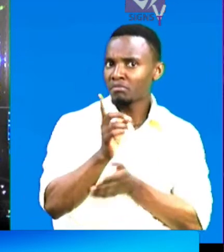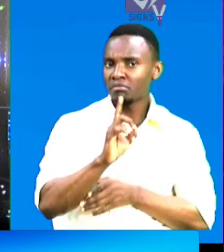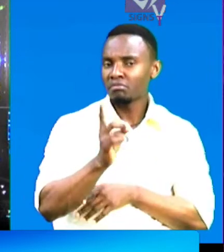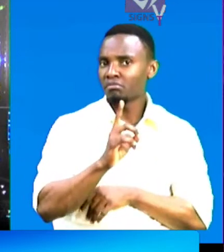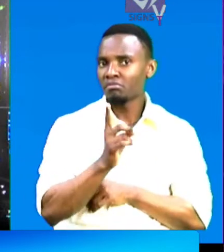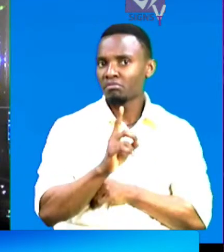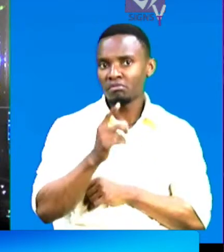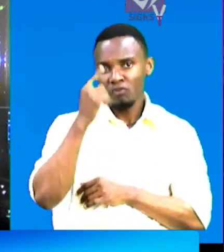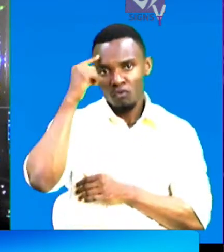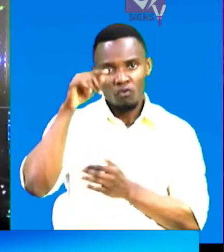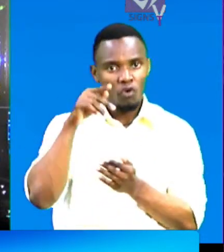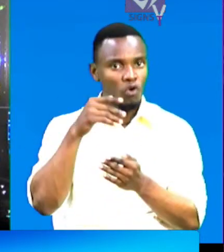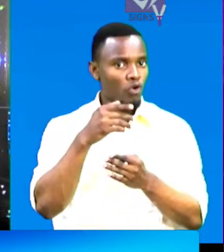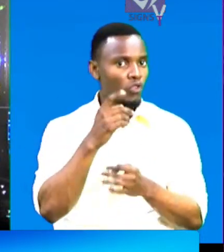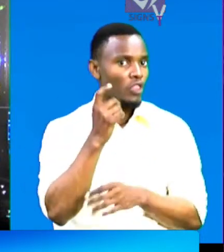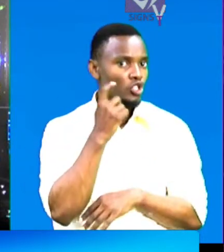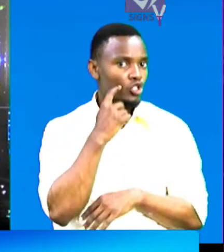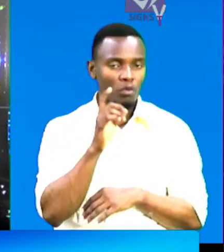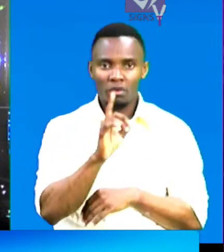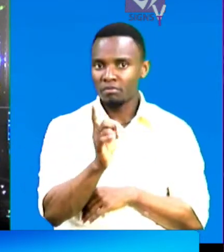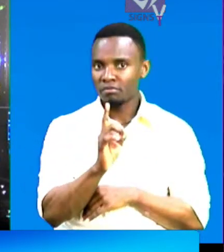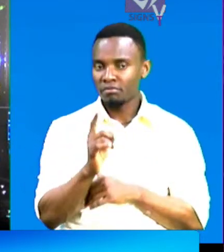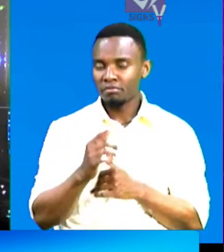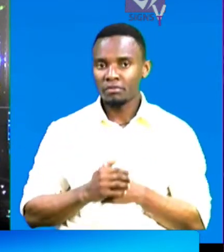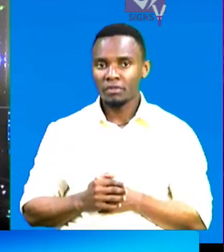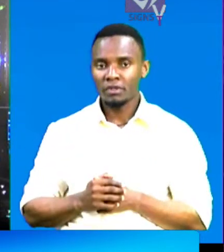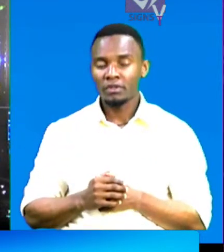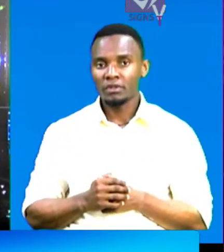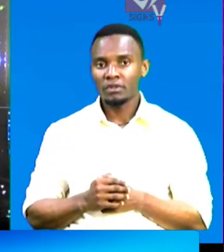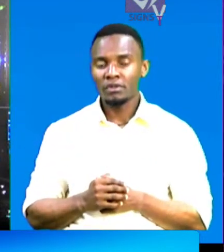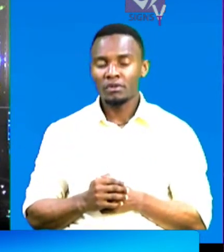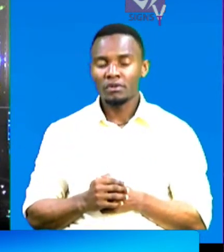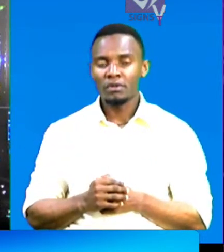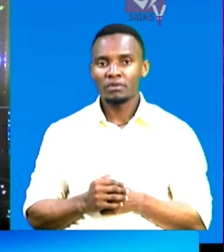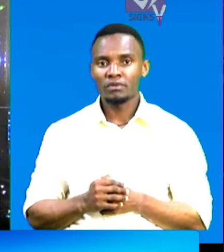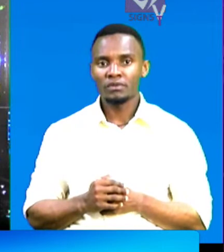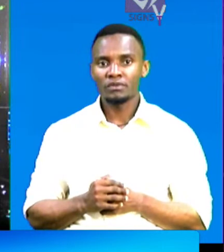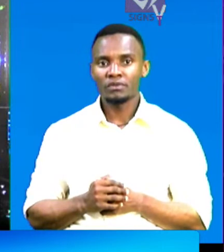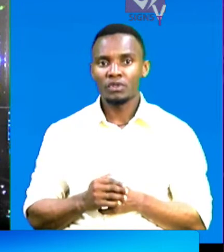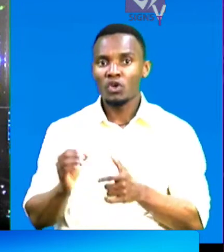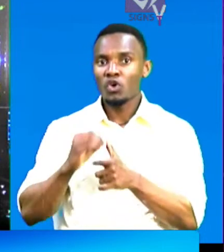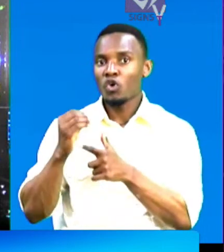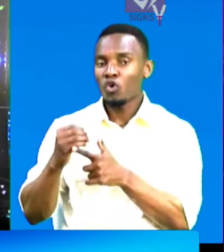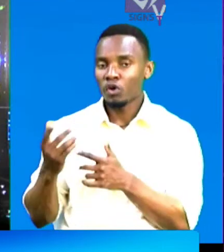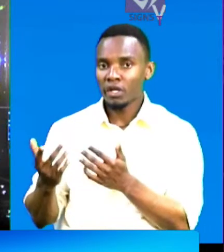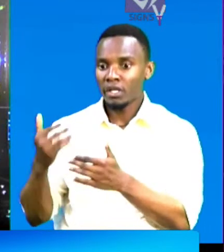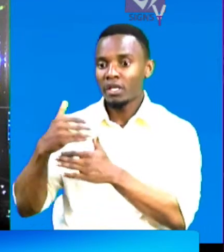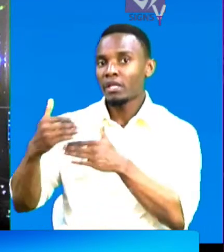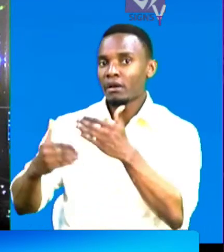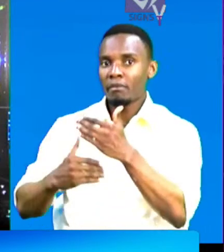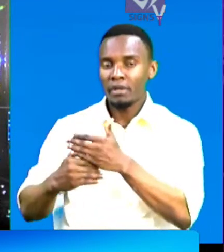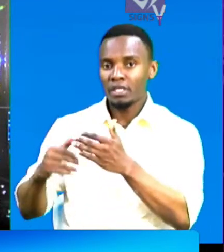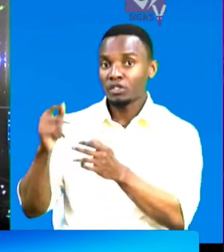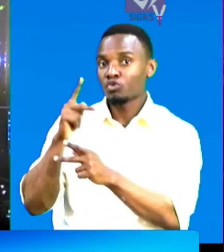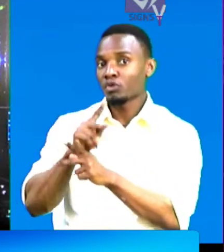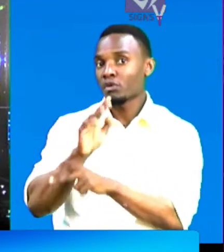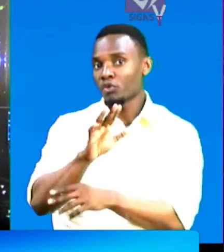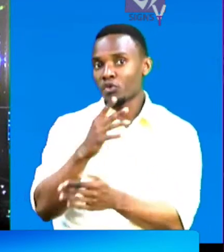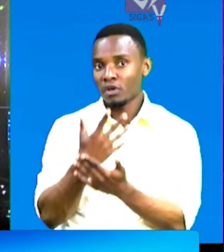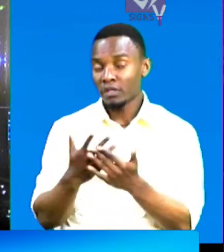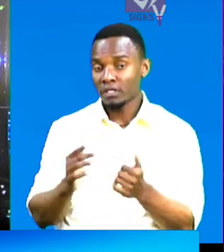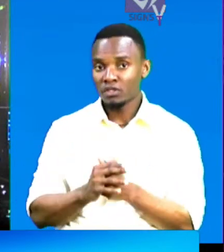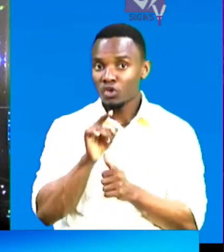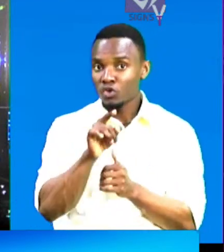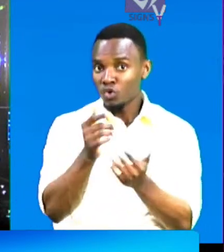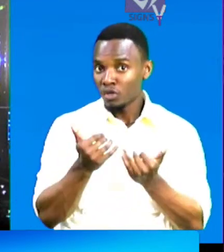the store or in an overhead arranged warehouse to store your products. All you